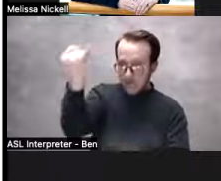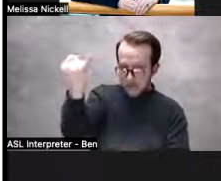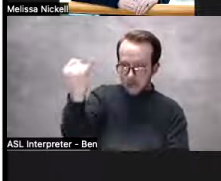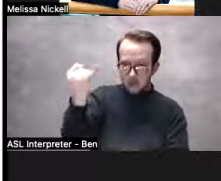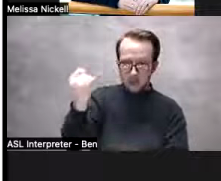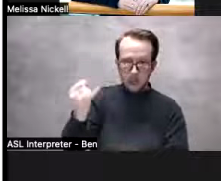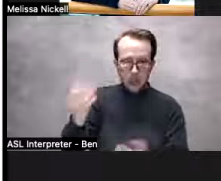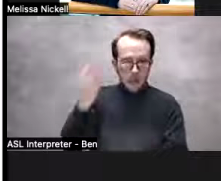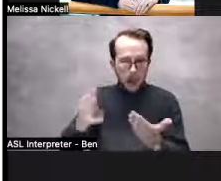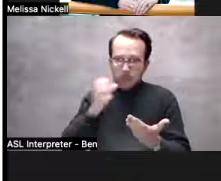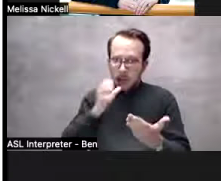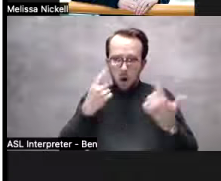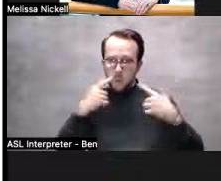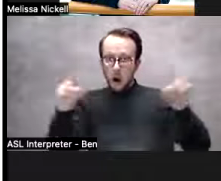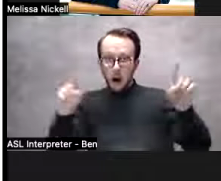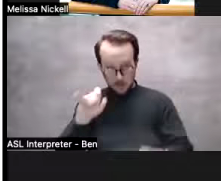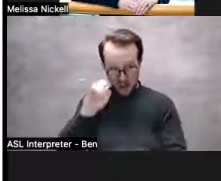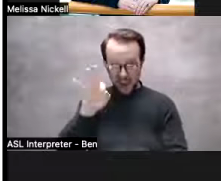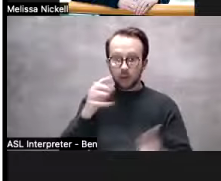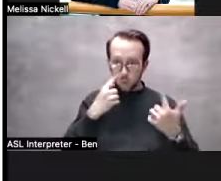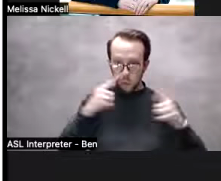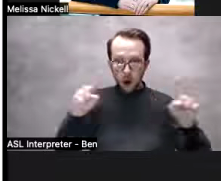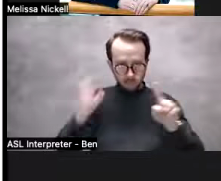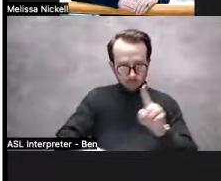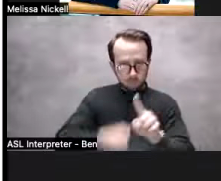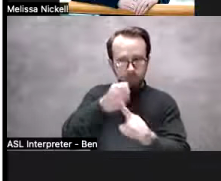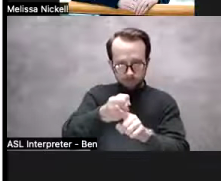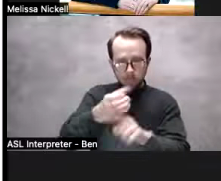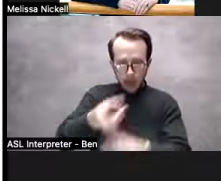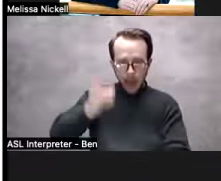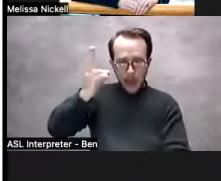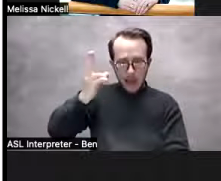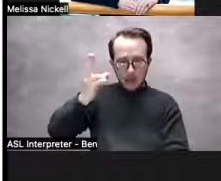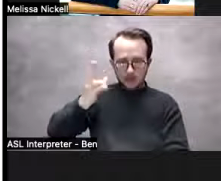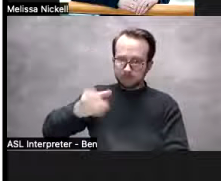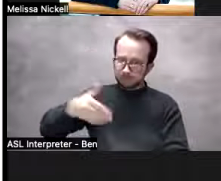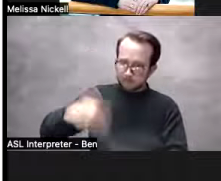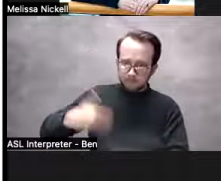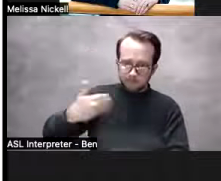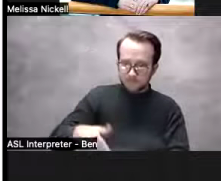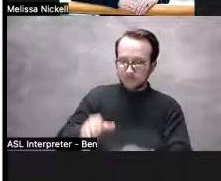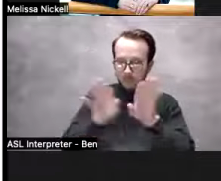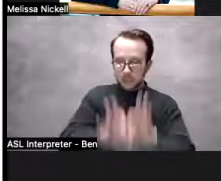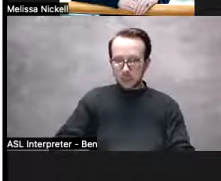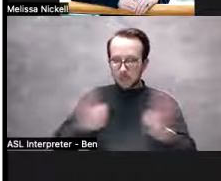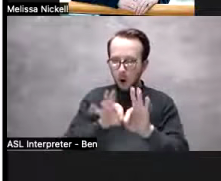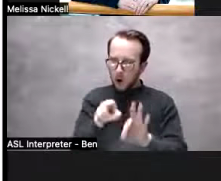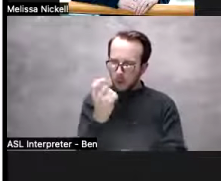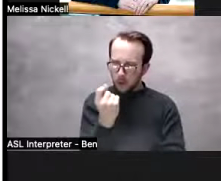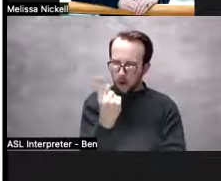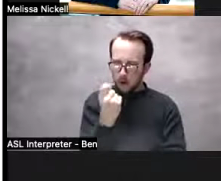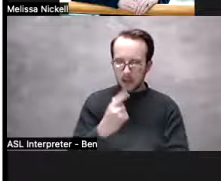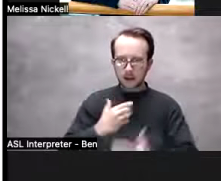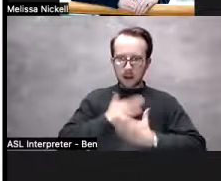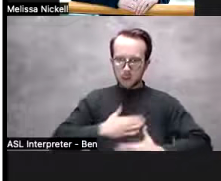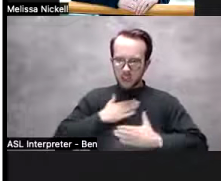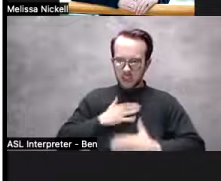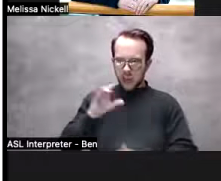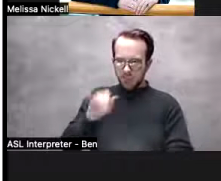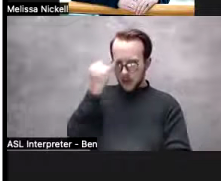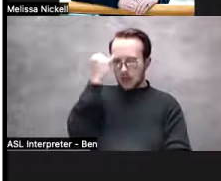out, but if it really did, it could have a really high impact. So it's important that you understand or appreciate, how